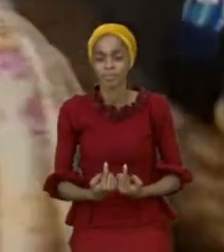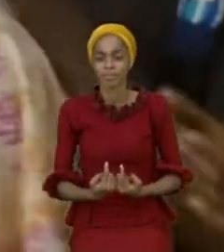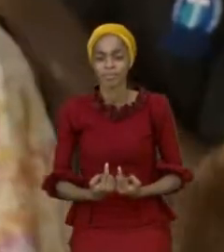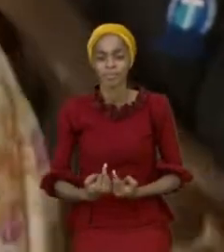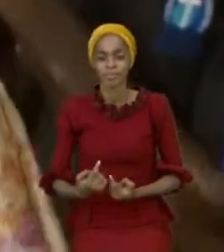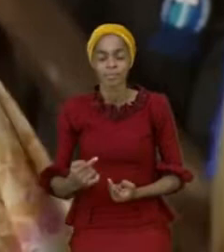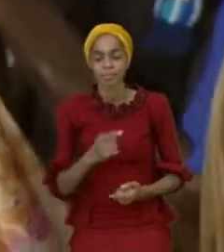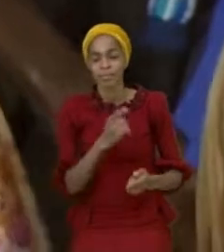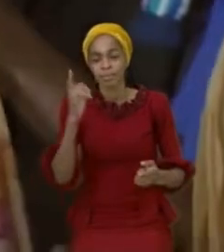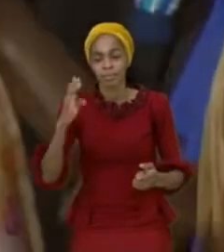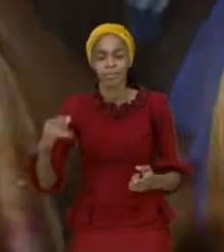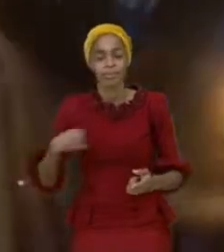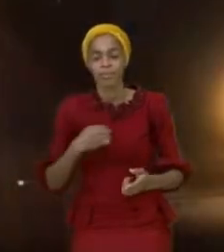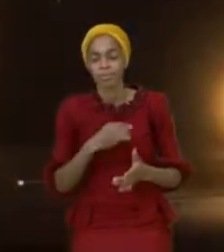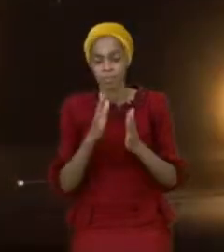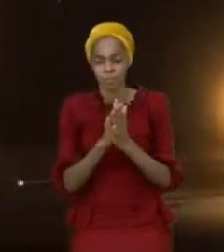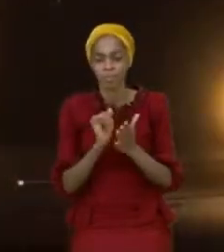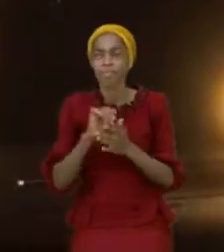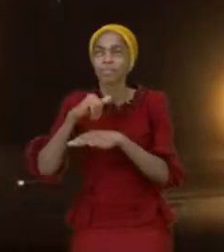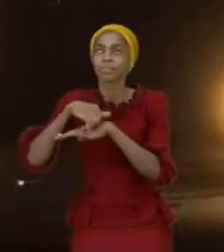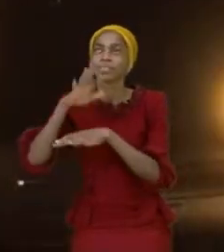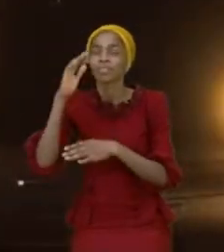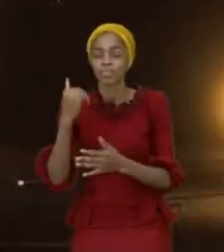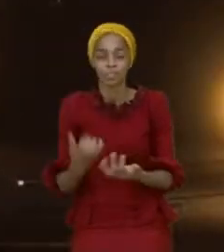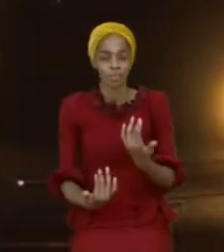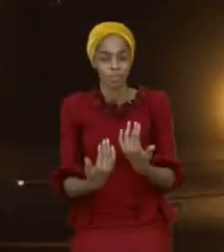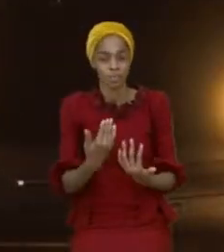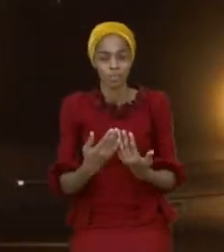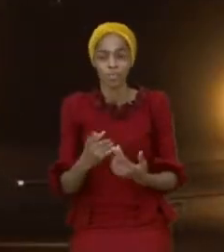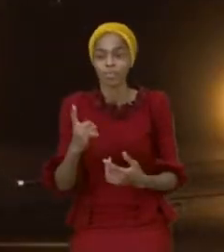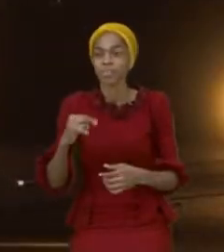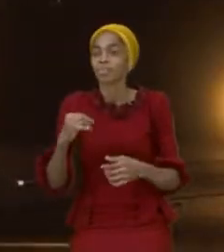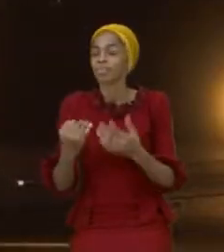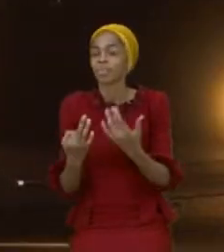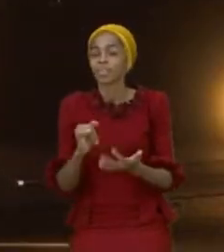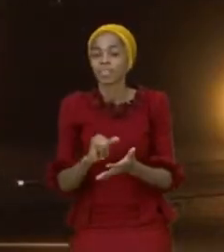pray for a supernatural fire. The fire that comes from heaven.